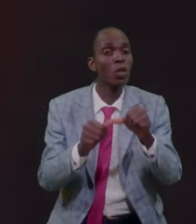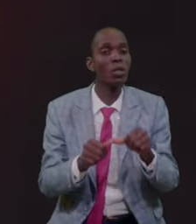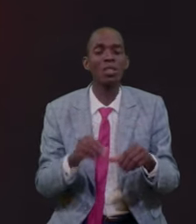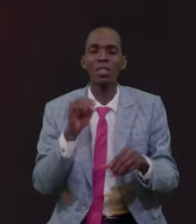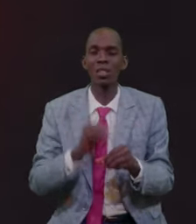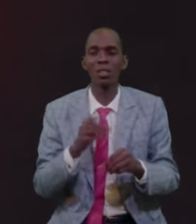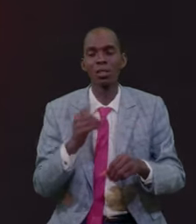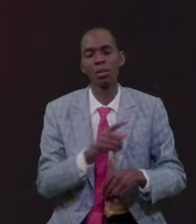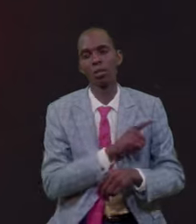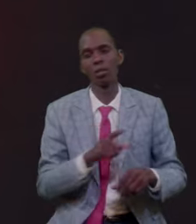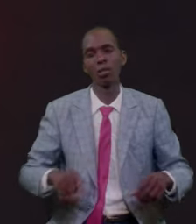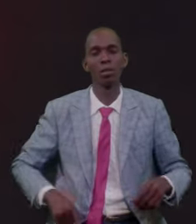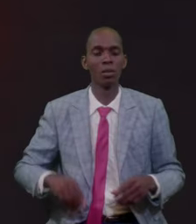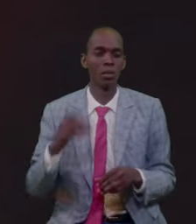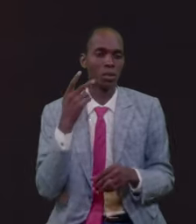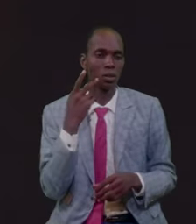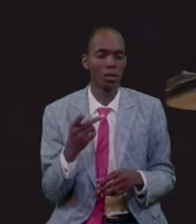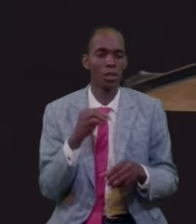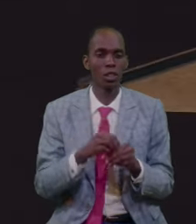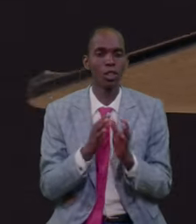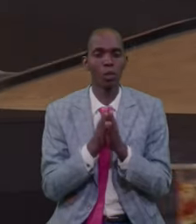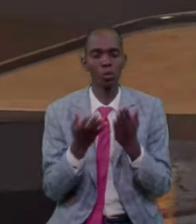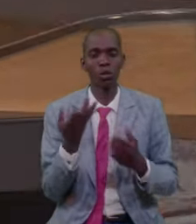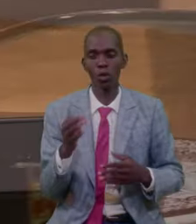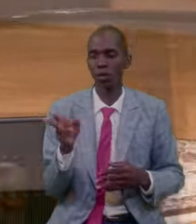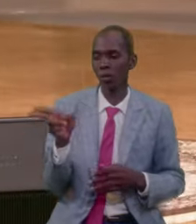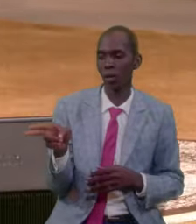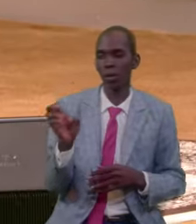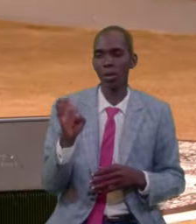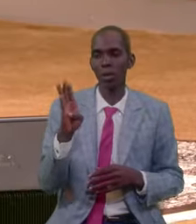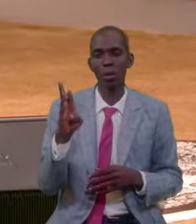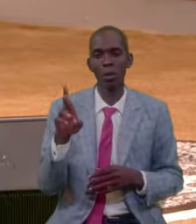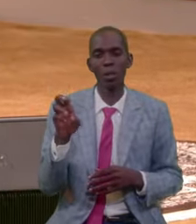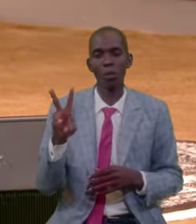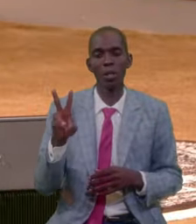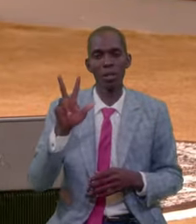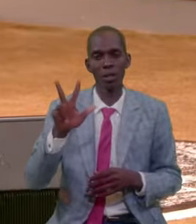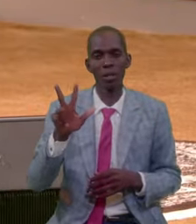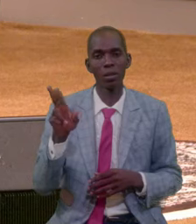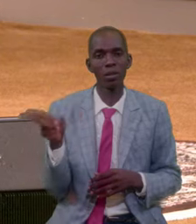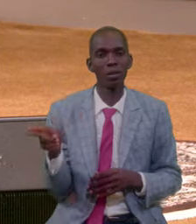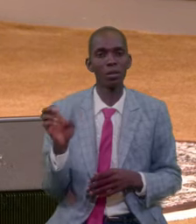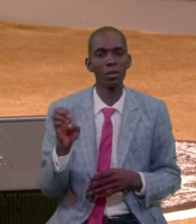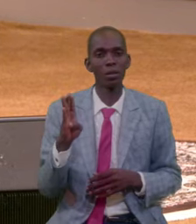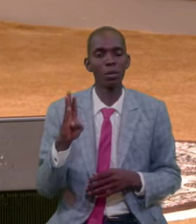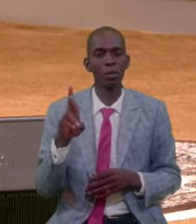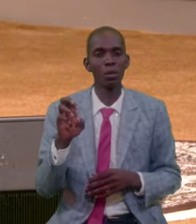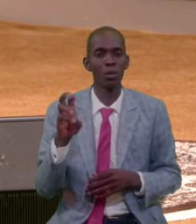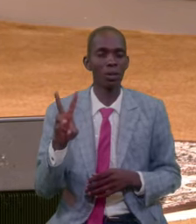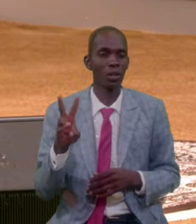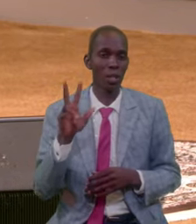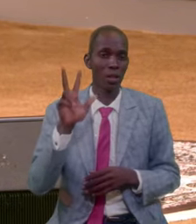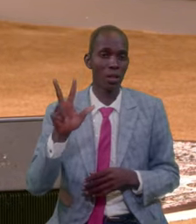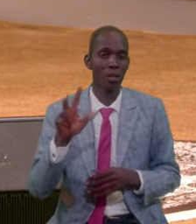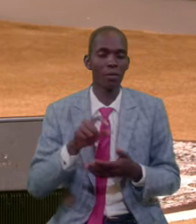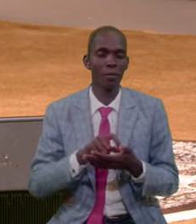the Lord. It tells us in Hebrews chapter 3. Hebrews chapter 3, and we're reading